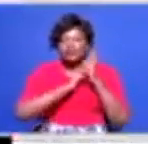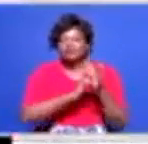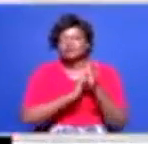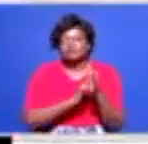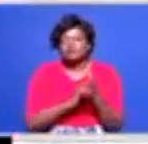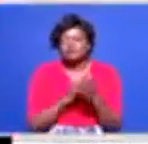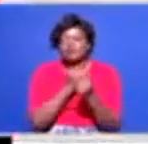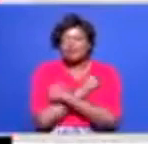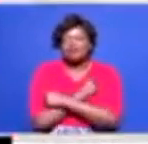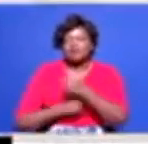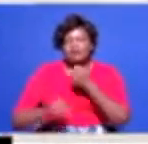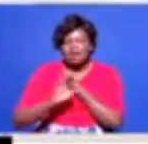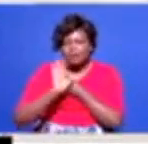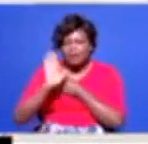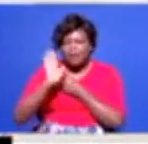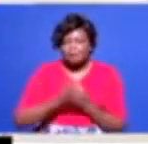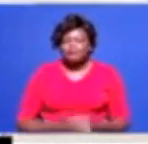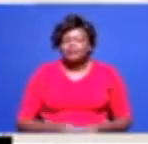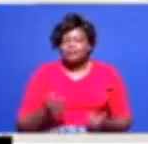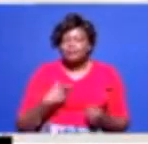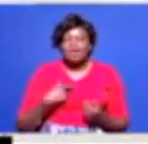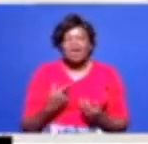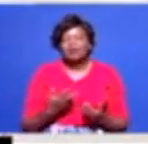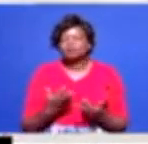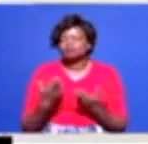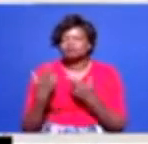It is my sorrowful duty